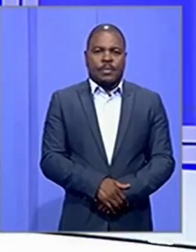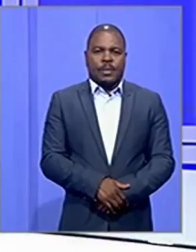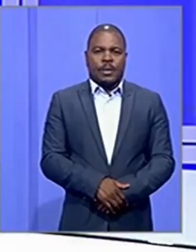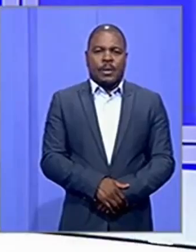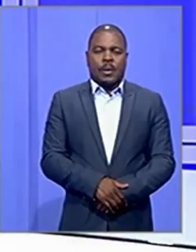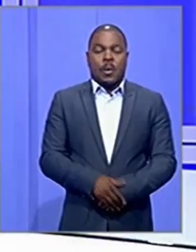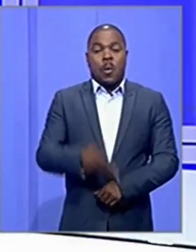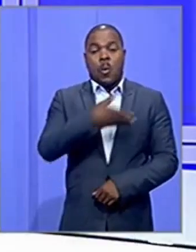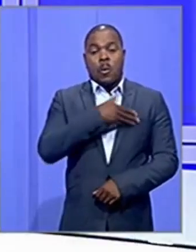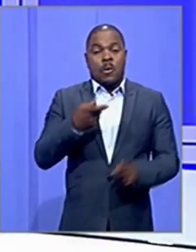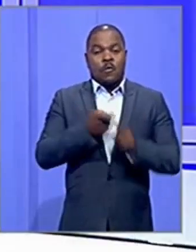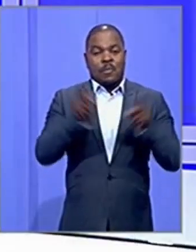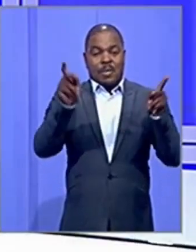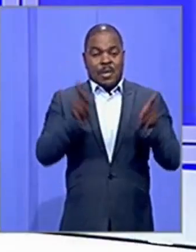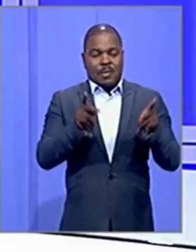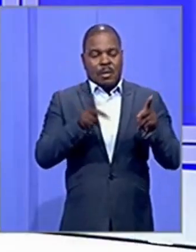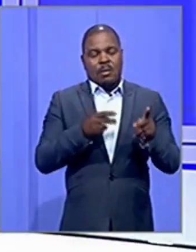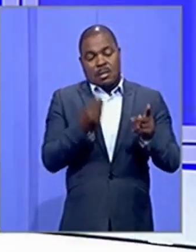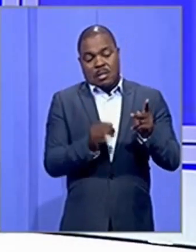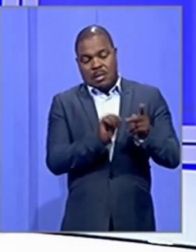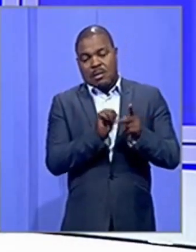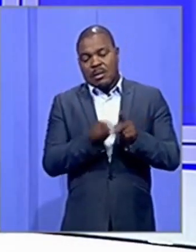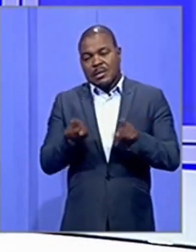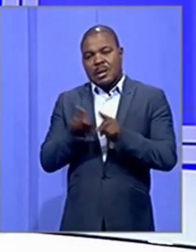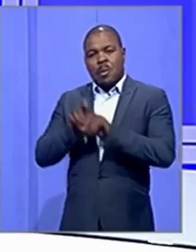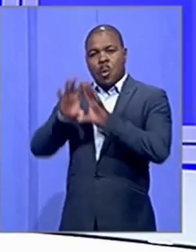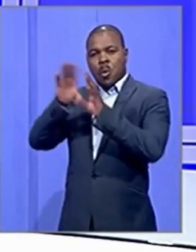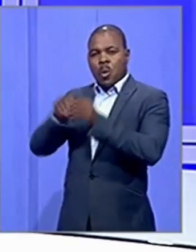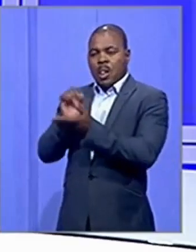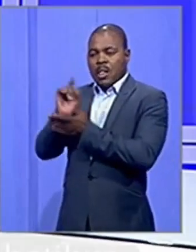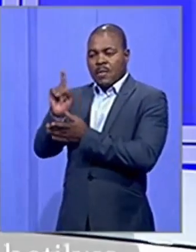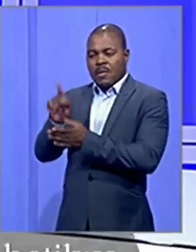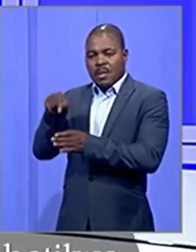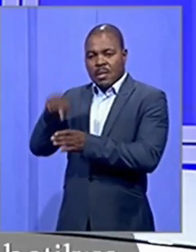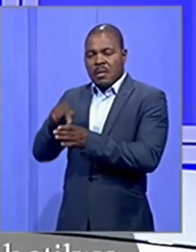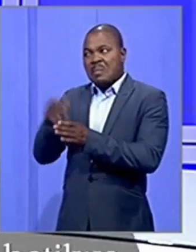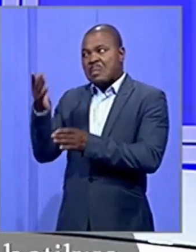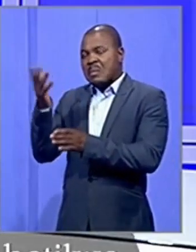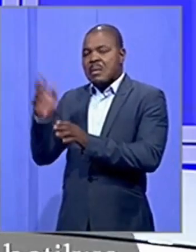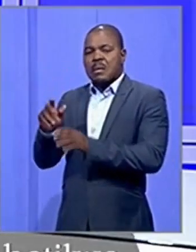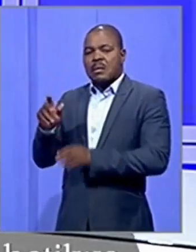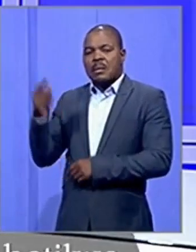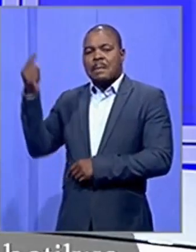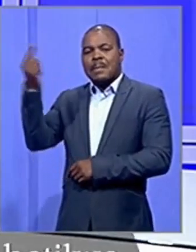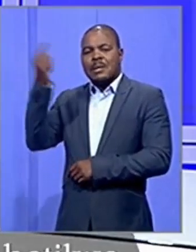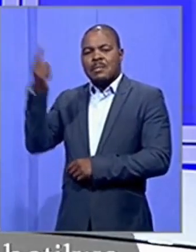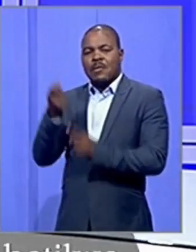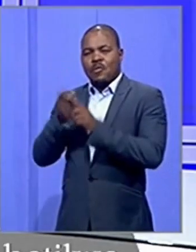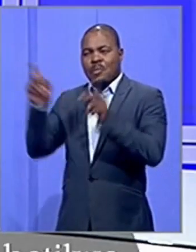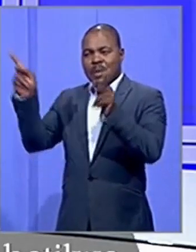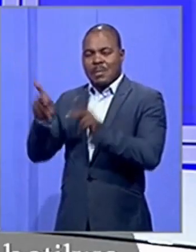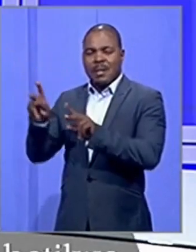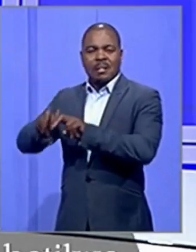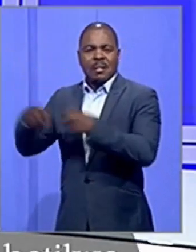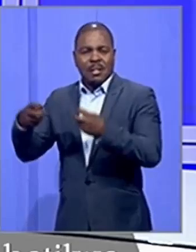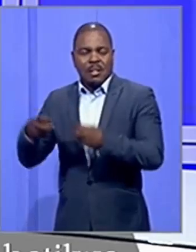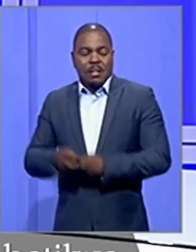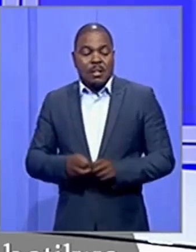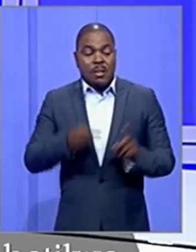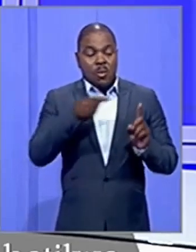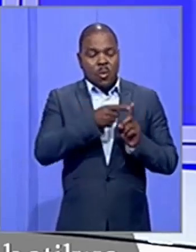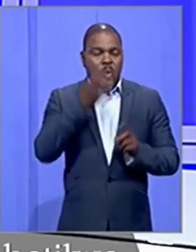Mosadi wa Kimberley eo moradi wa hae e leng e mong wa bana ba fetang 10 ba o tlalewang ba ile ba betwa ke mosuwehlooho sekolong sa Kimberley le re lefapha la